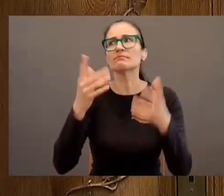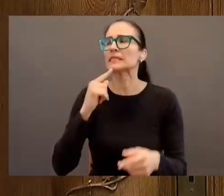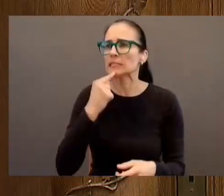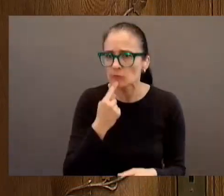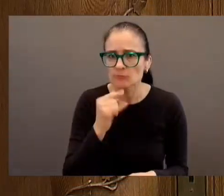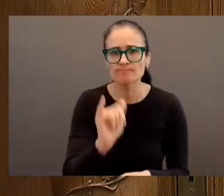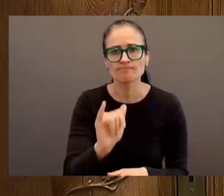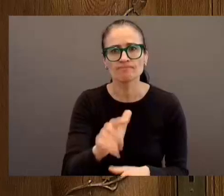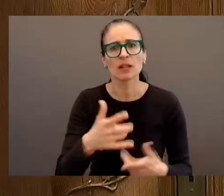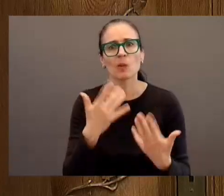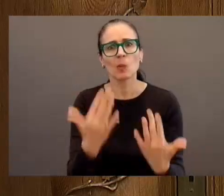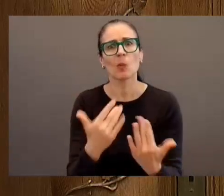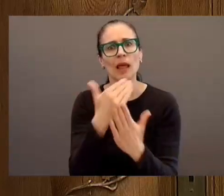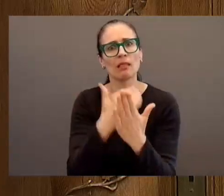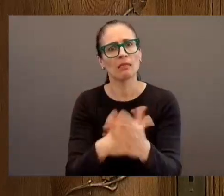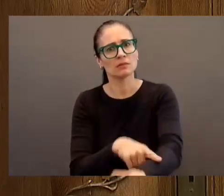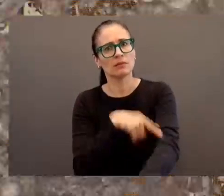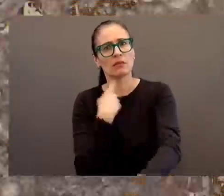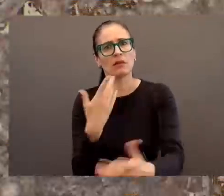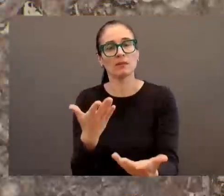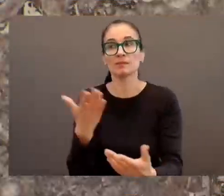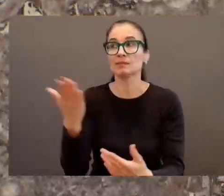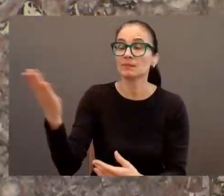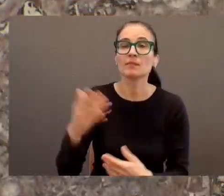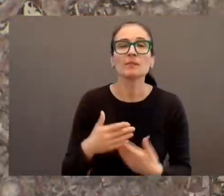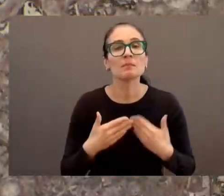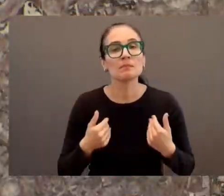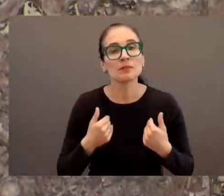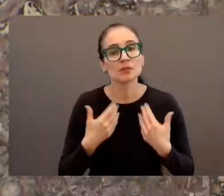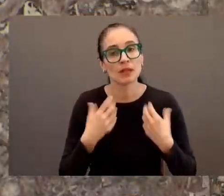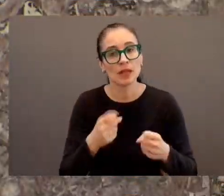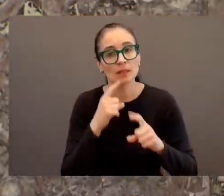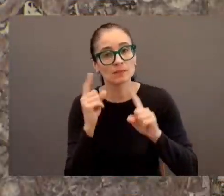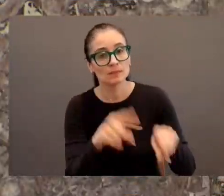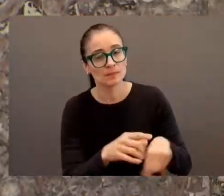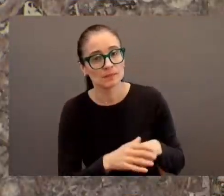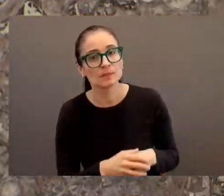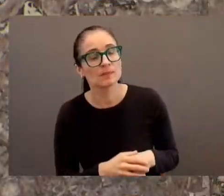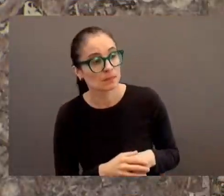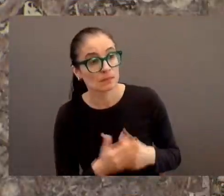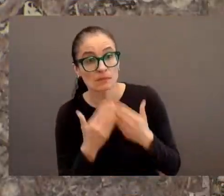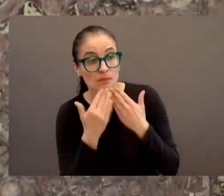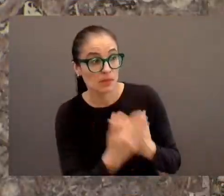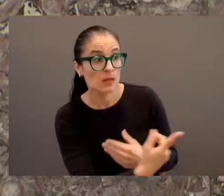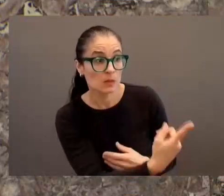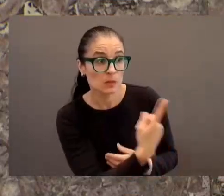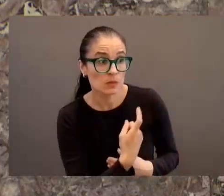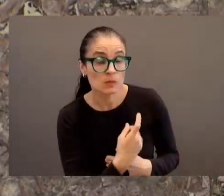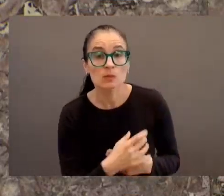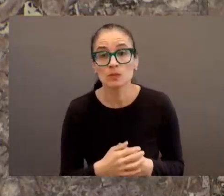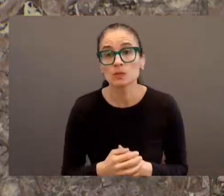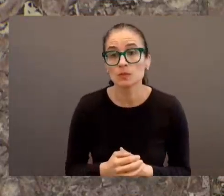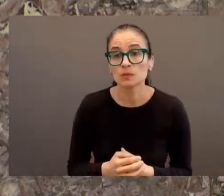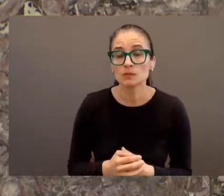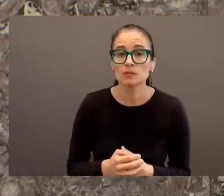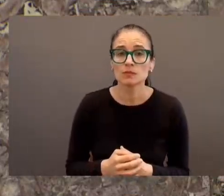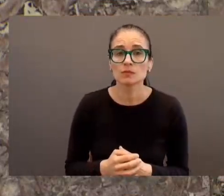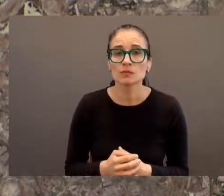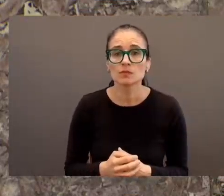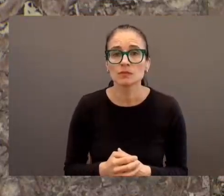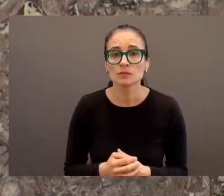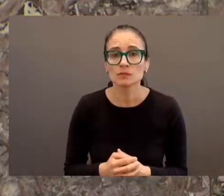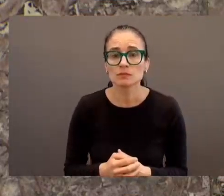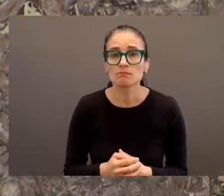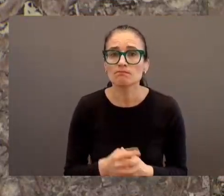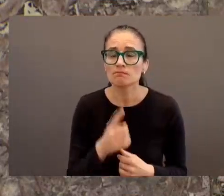Minister of Health. Thank you so much, Honourable Speaker, and thank you to the member for the question. It is incredibly frustrating, I know, for